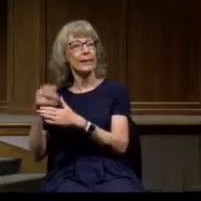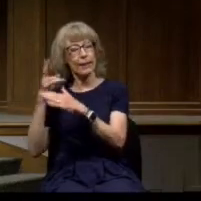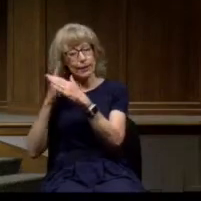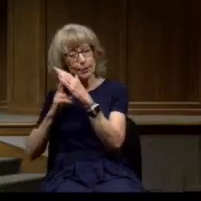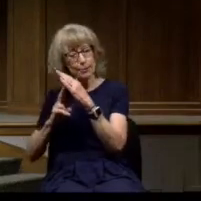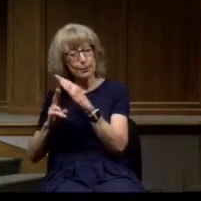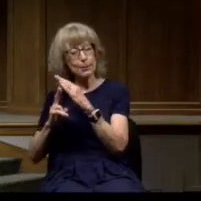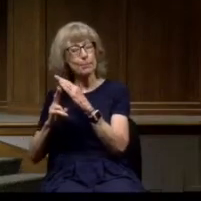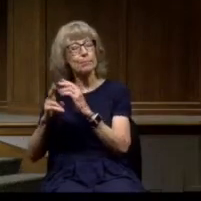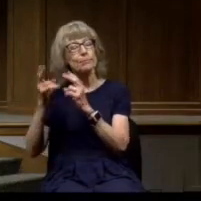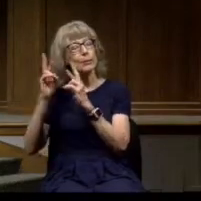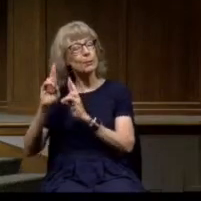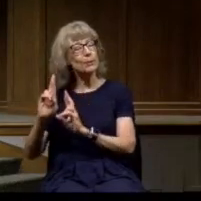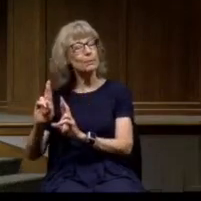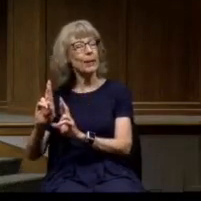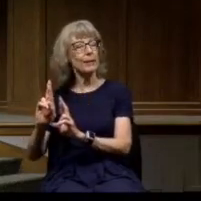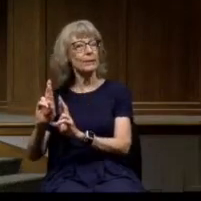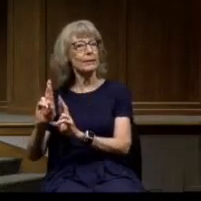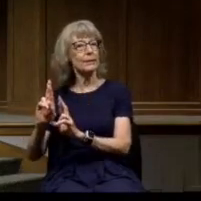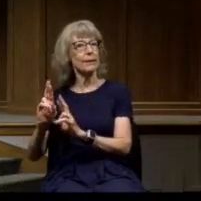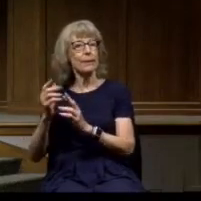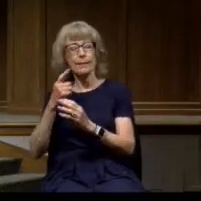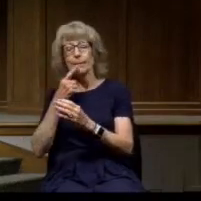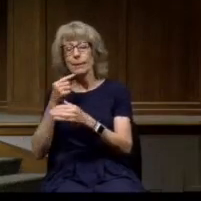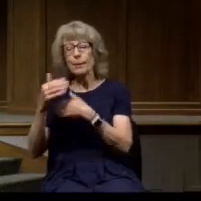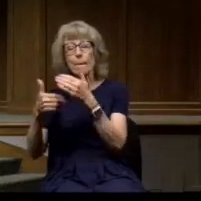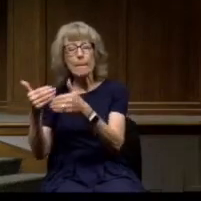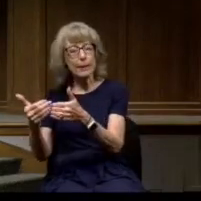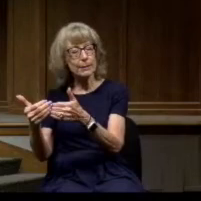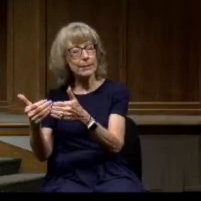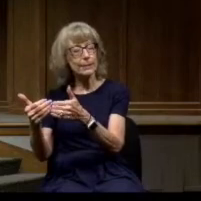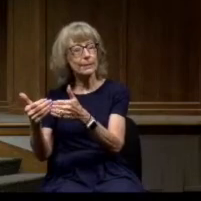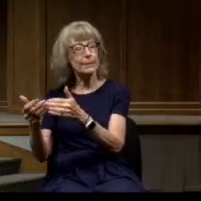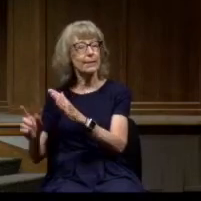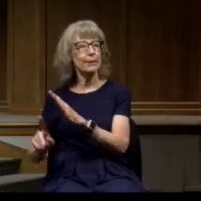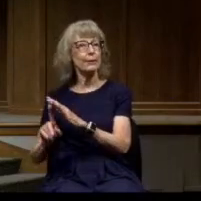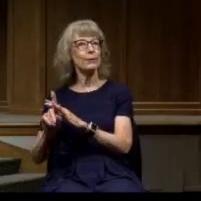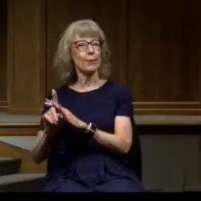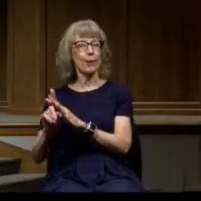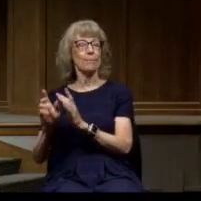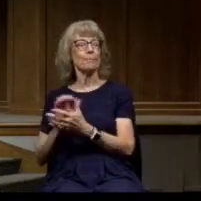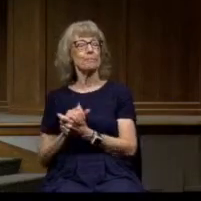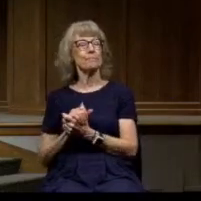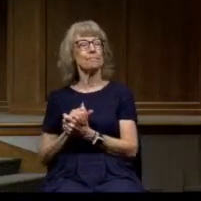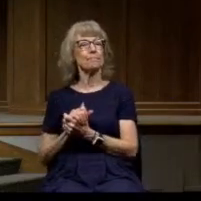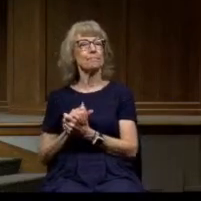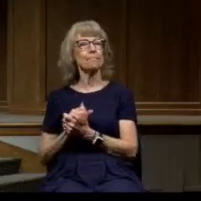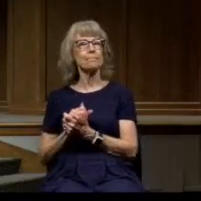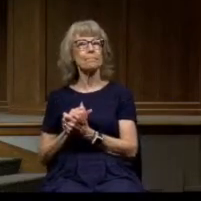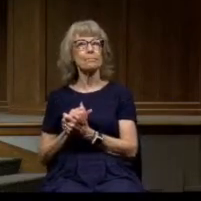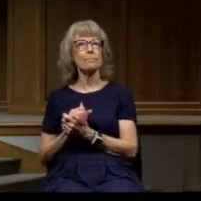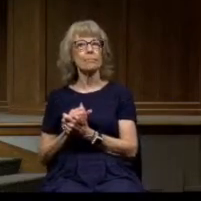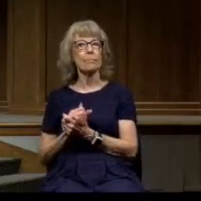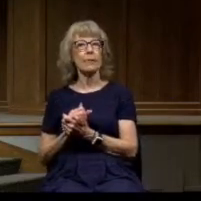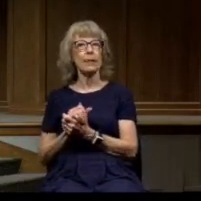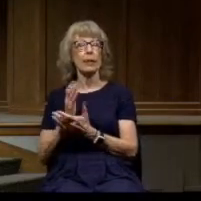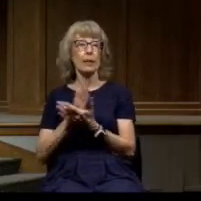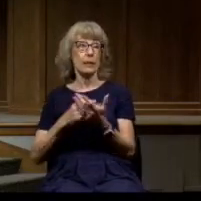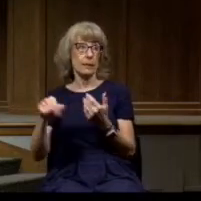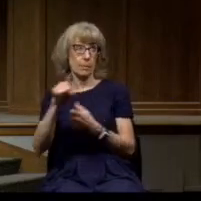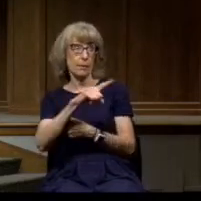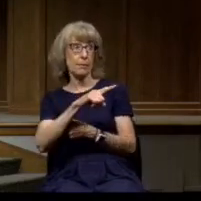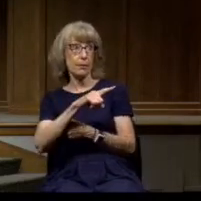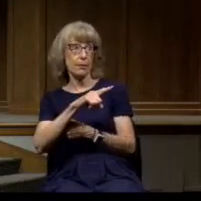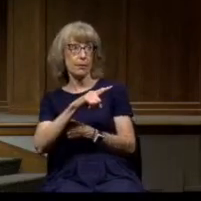The compassion came back. And get this. Some of you history buffs know